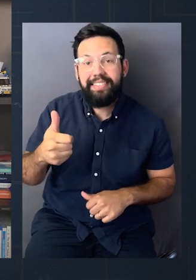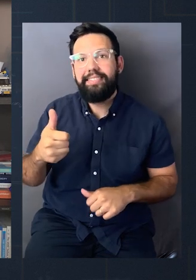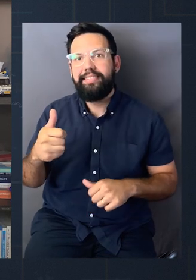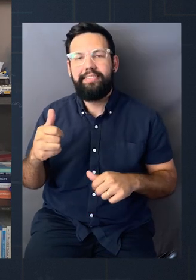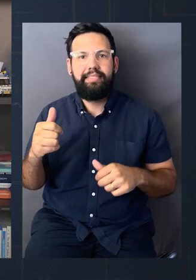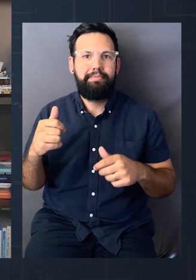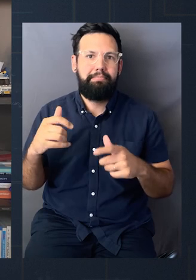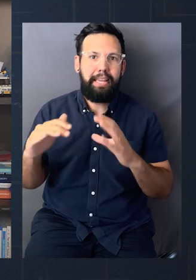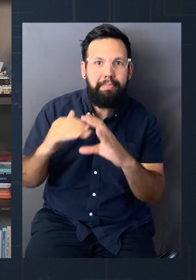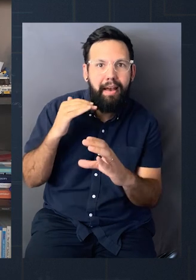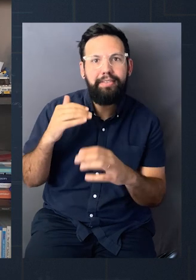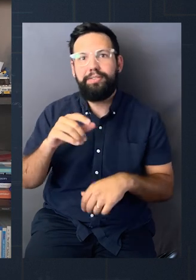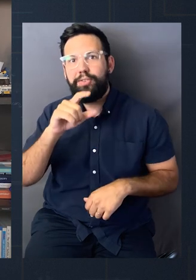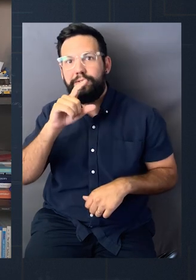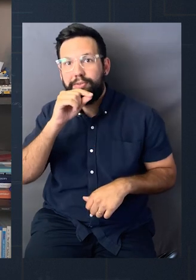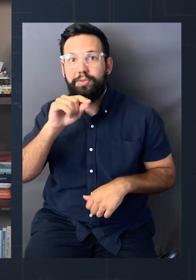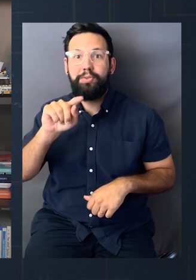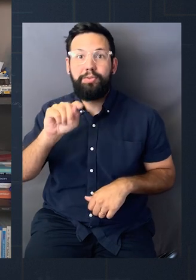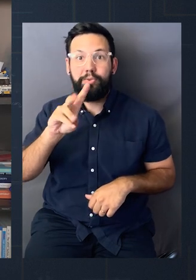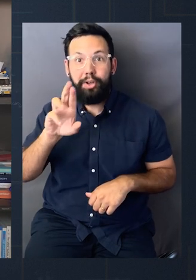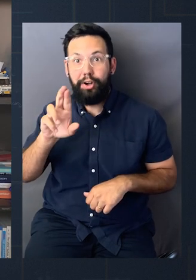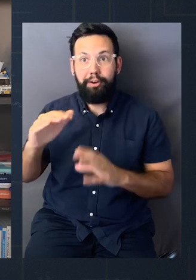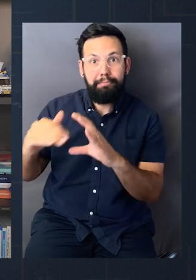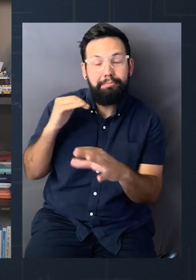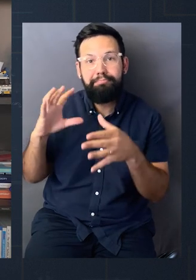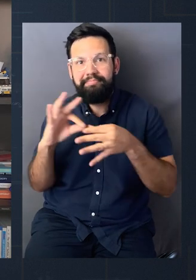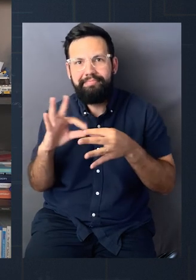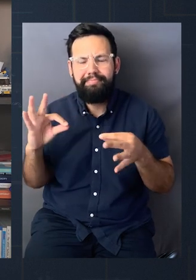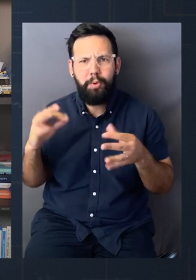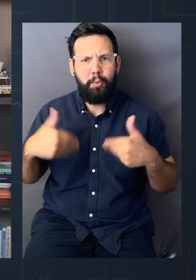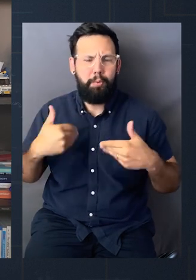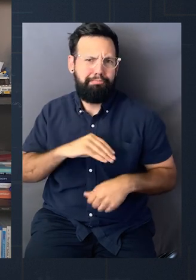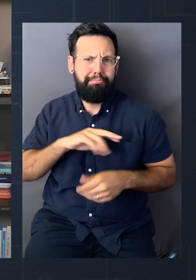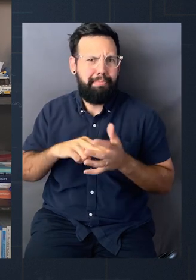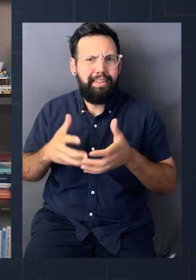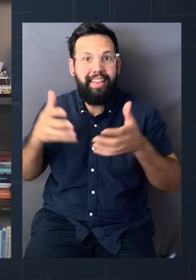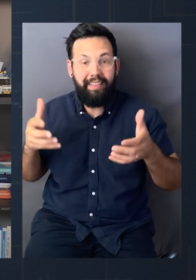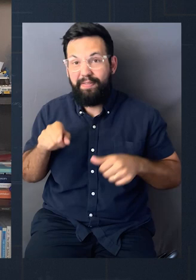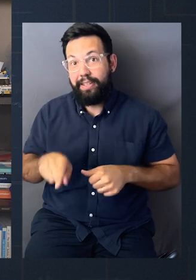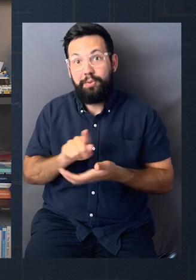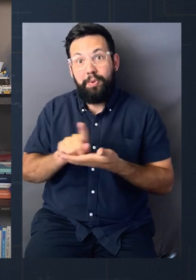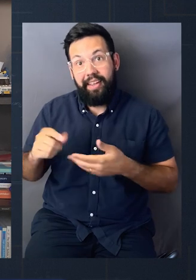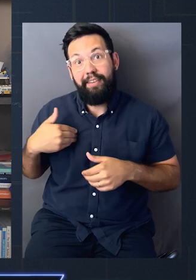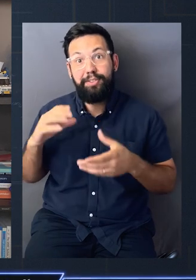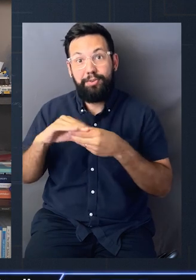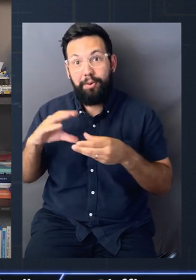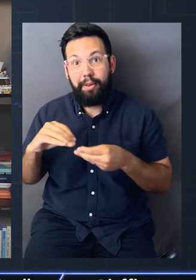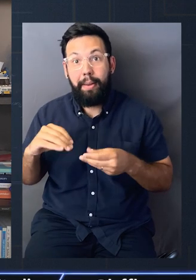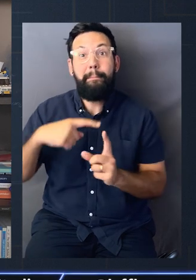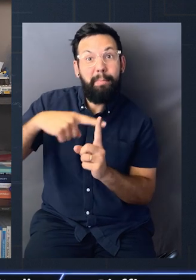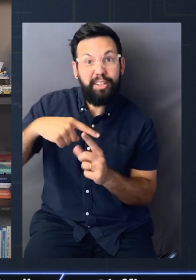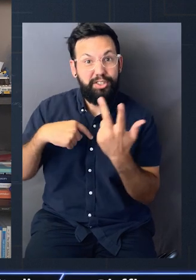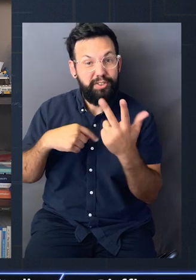the emails, the Twitter DMs. Love it all. Really means a lot to me. This week, I've got another story for you and three